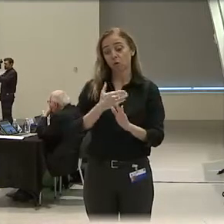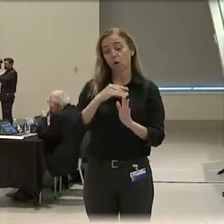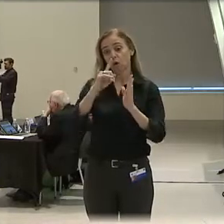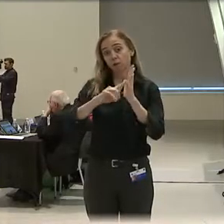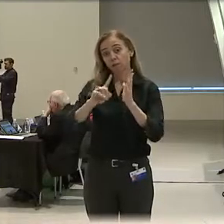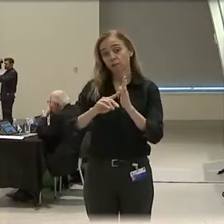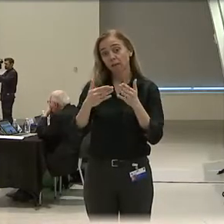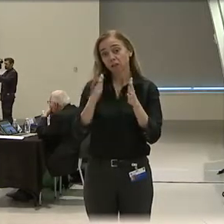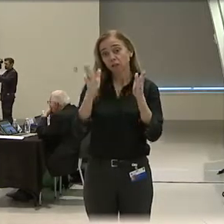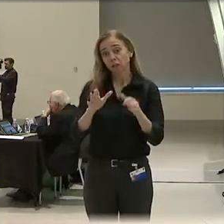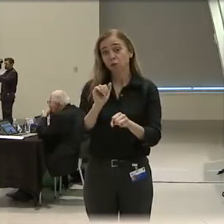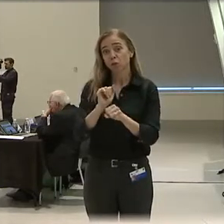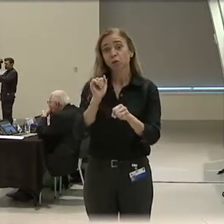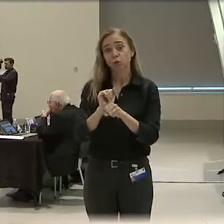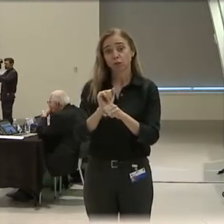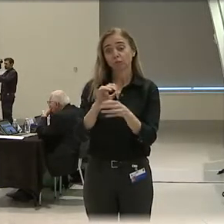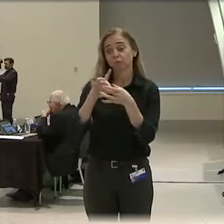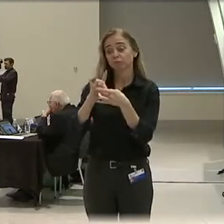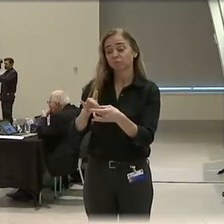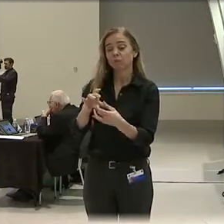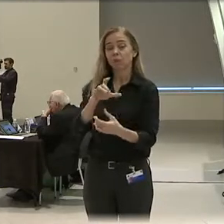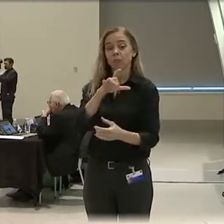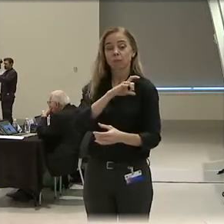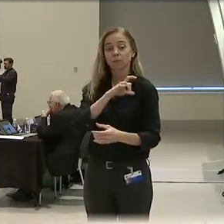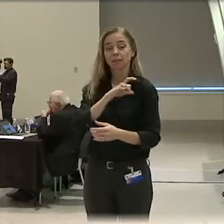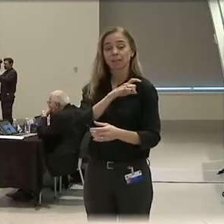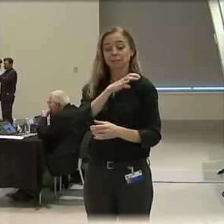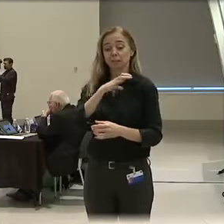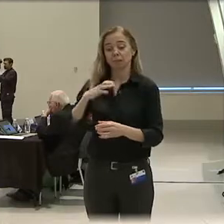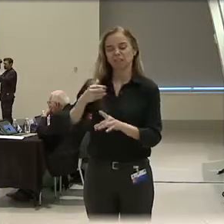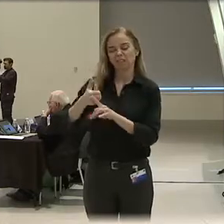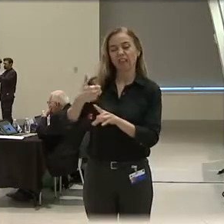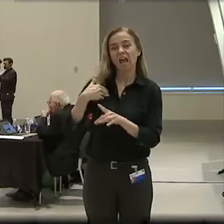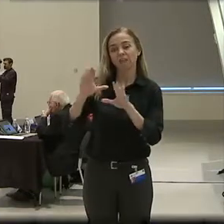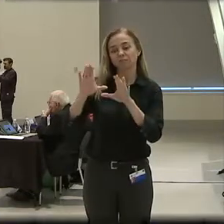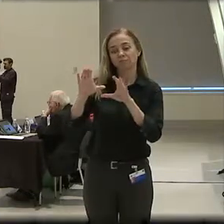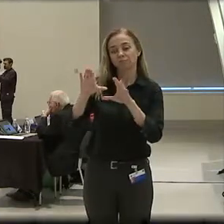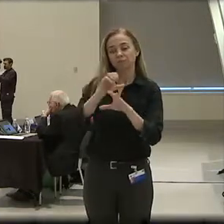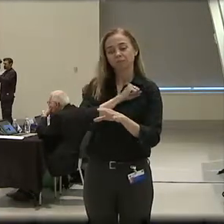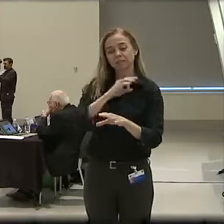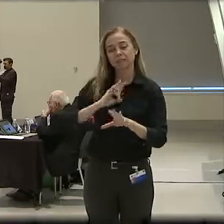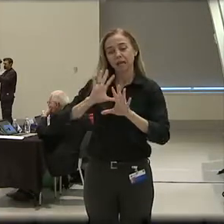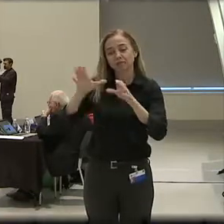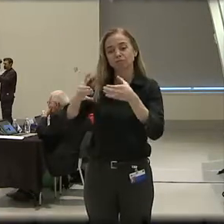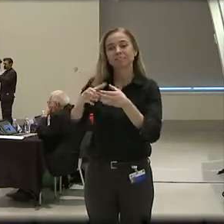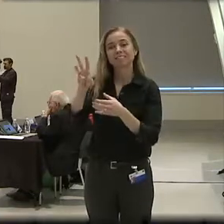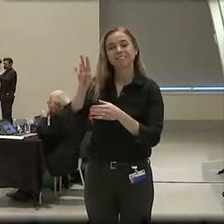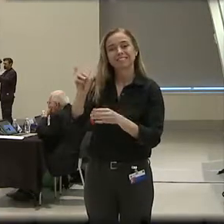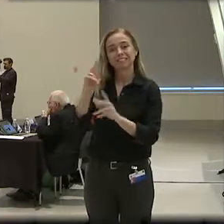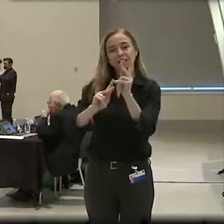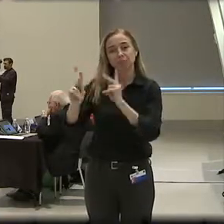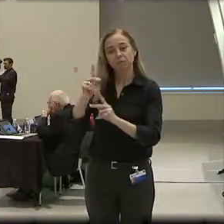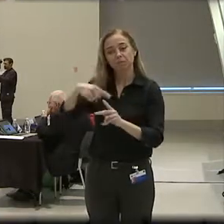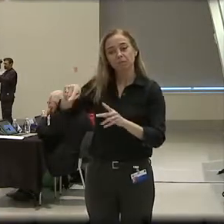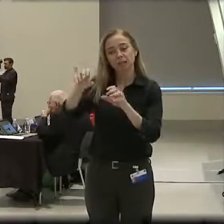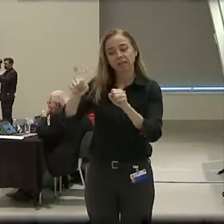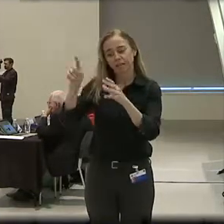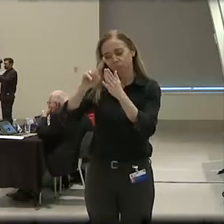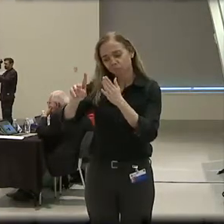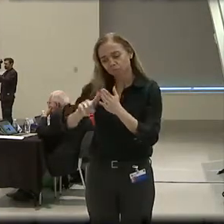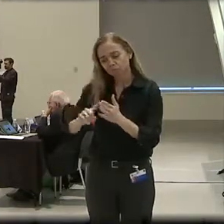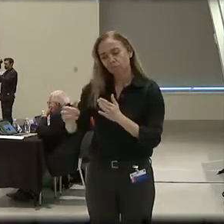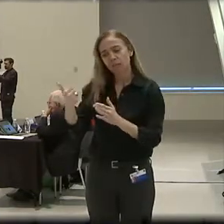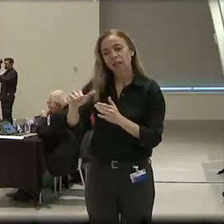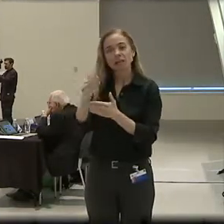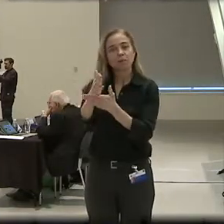works for the Police Commission. Our Inspector General has a staff of about 60 people, all investigators that can look into any aspect of the Los Angeles Police